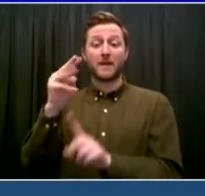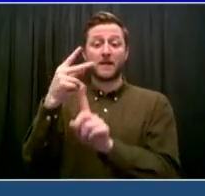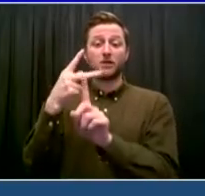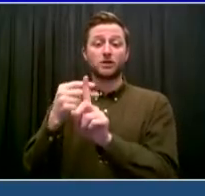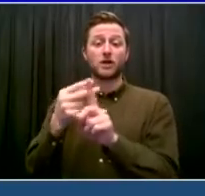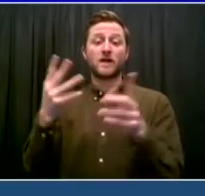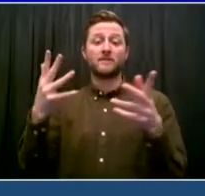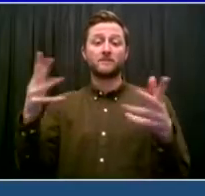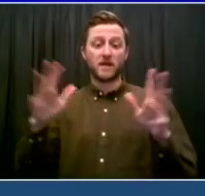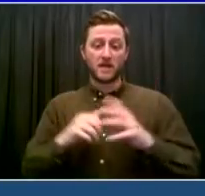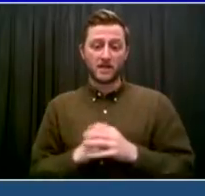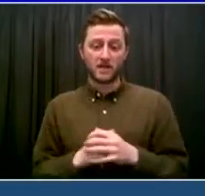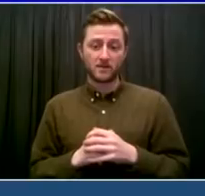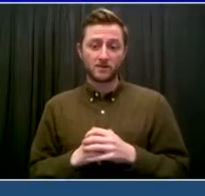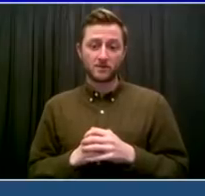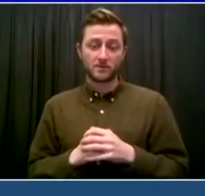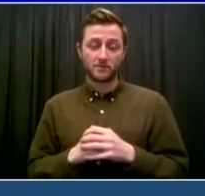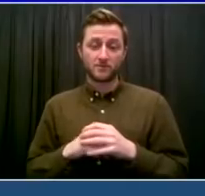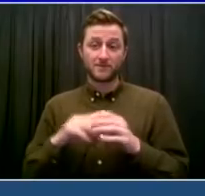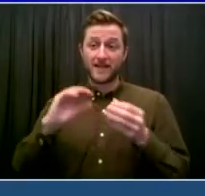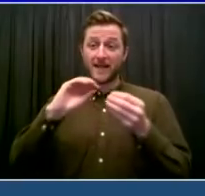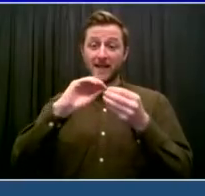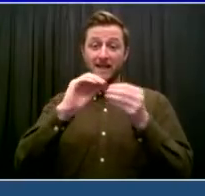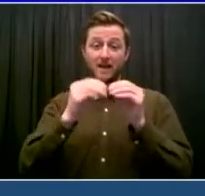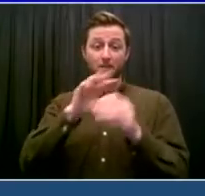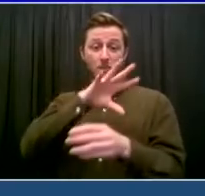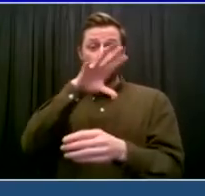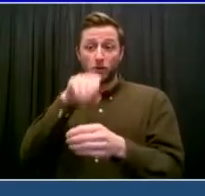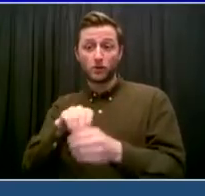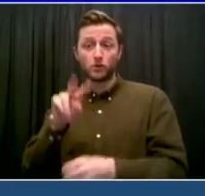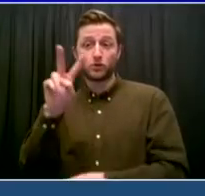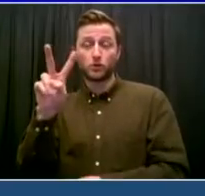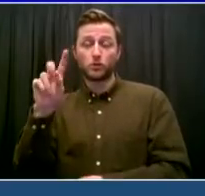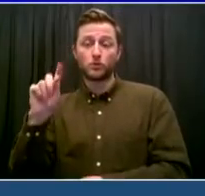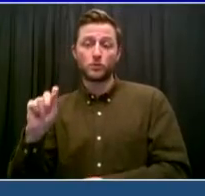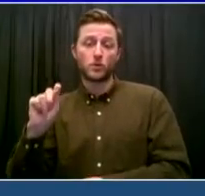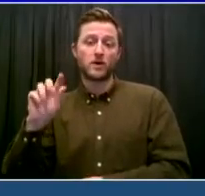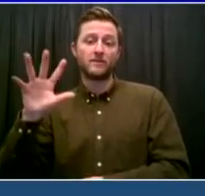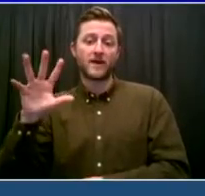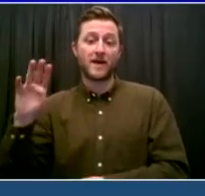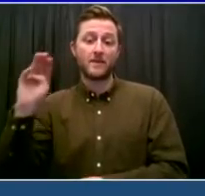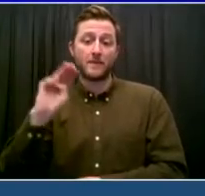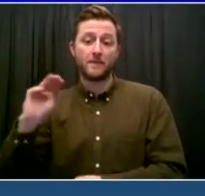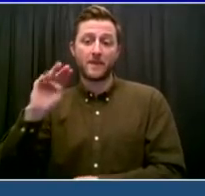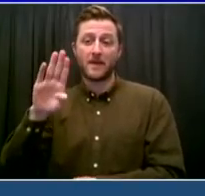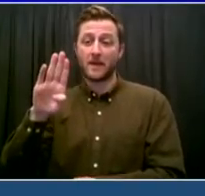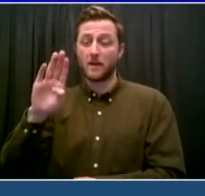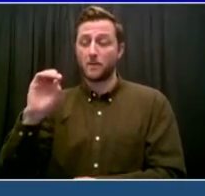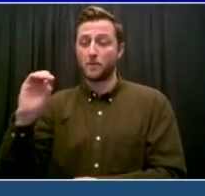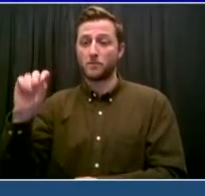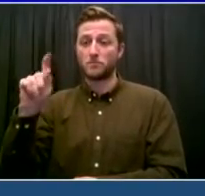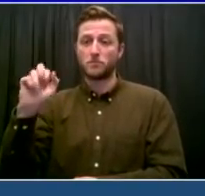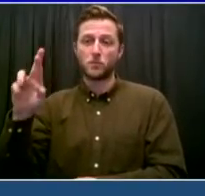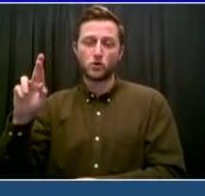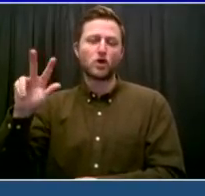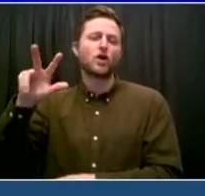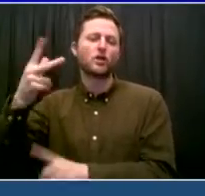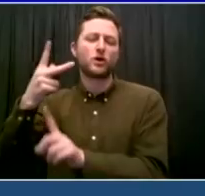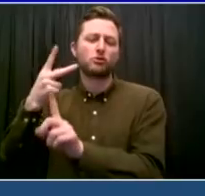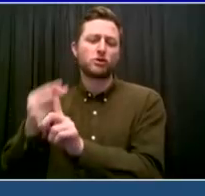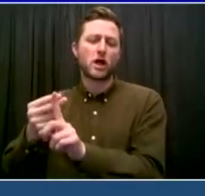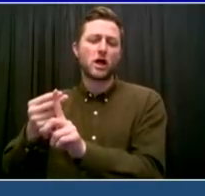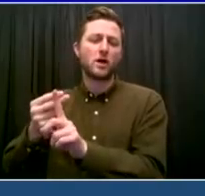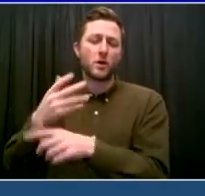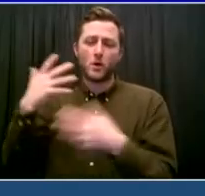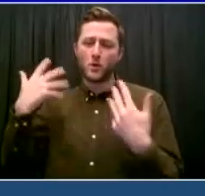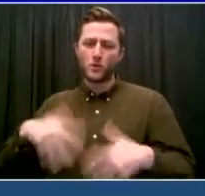2.5 million booster shots. We need to really commend everyday New Yorkers, but we have work to do. We're nowhere near where we ought